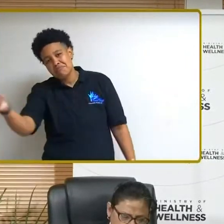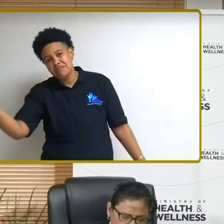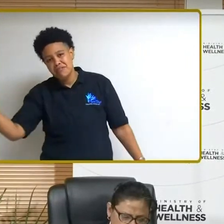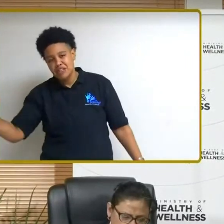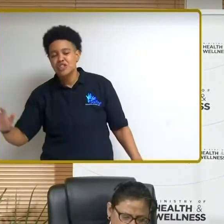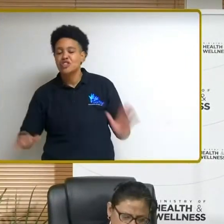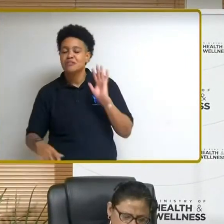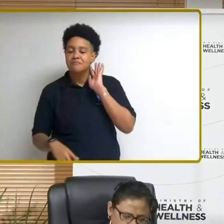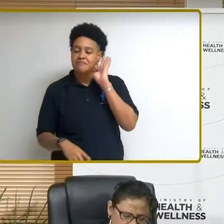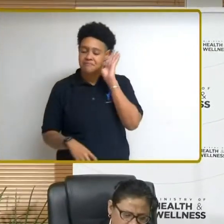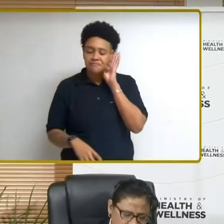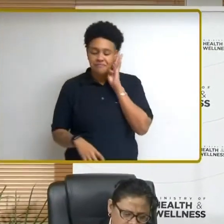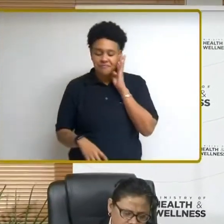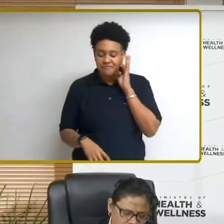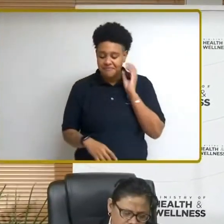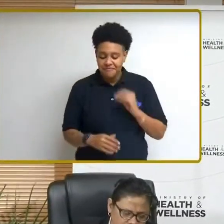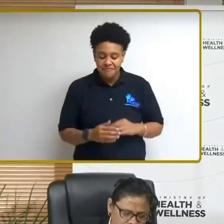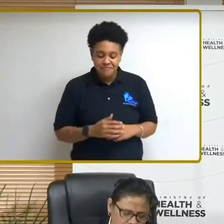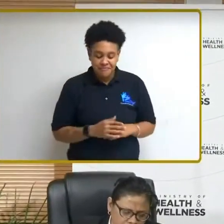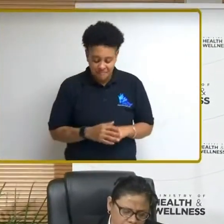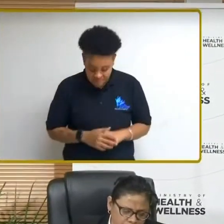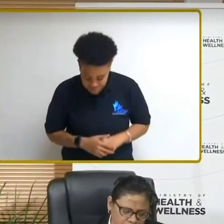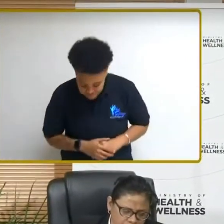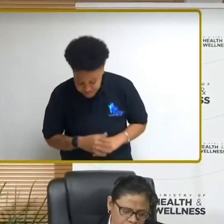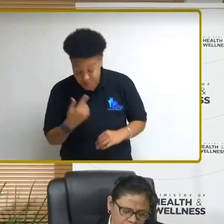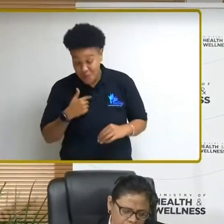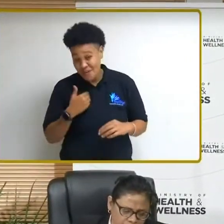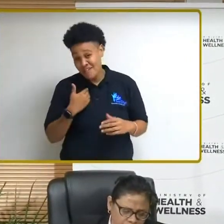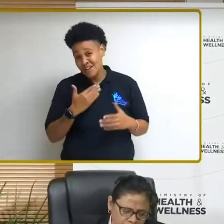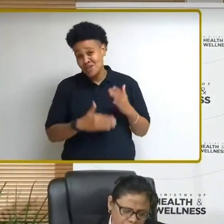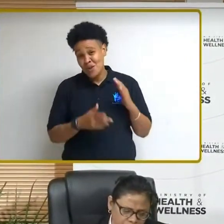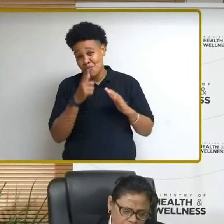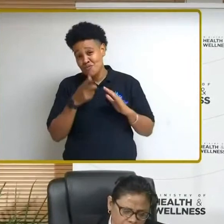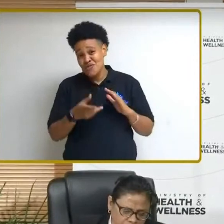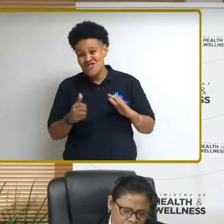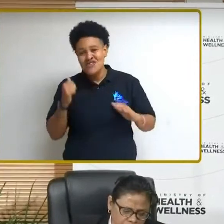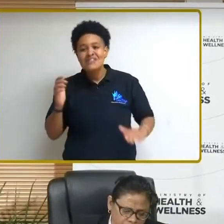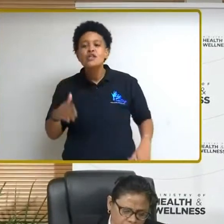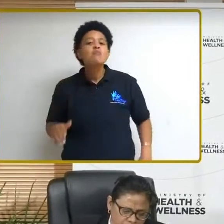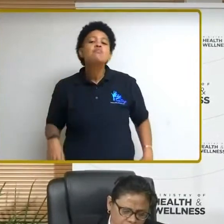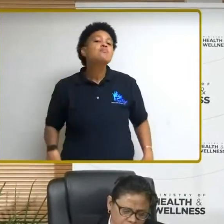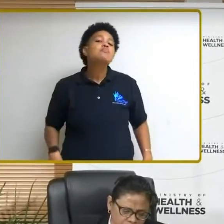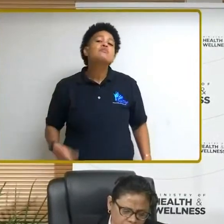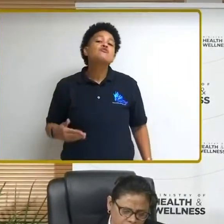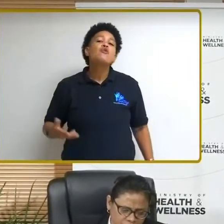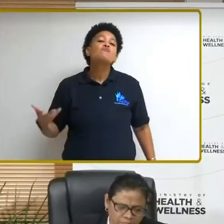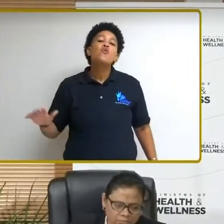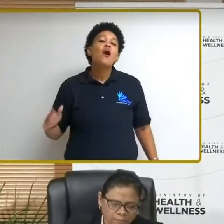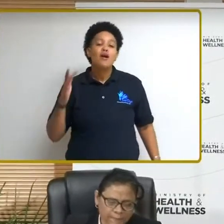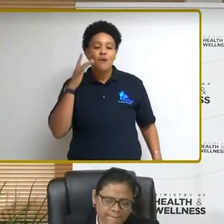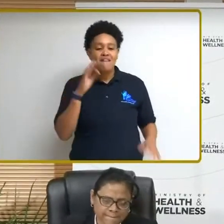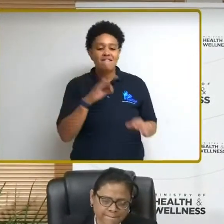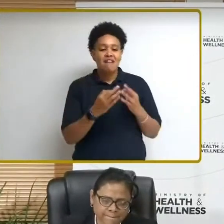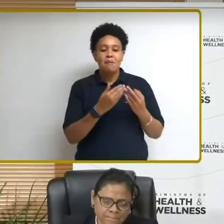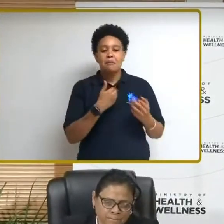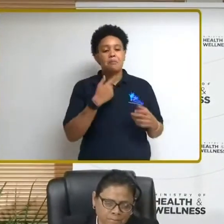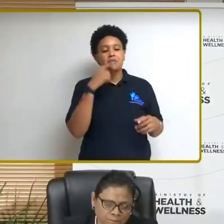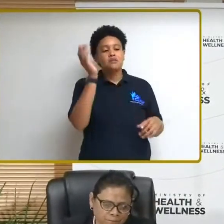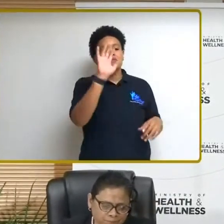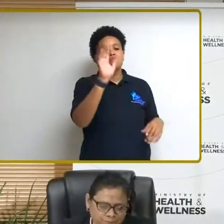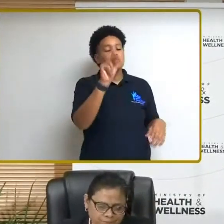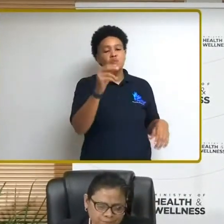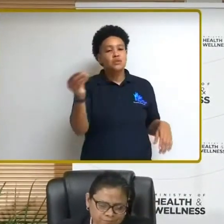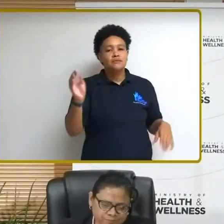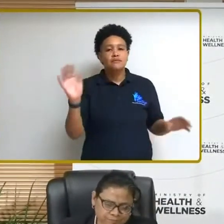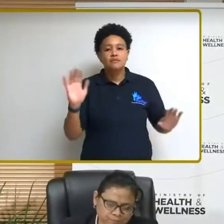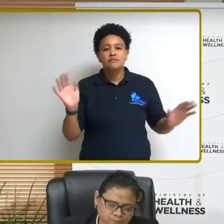and vaccinated. Now, we have had some refusals because the relatives of those persons